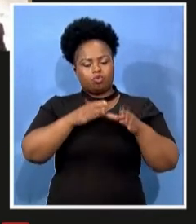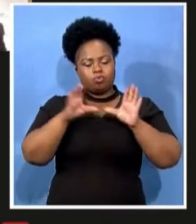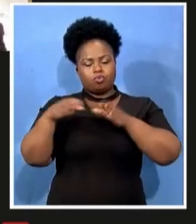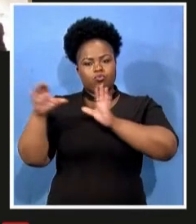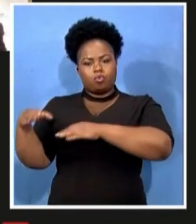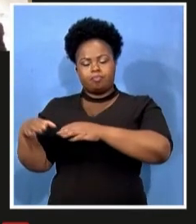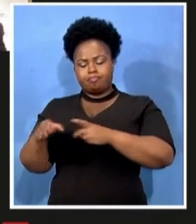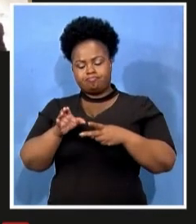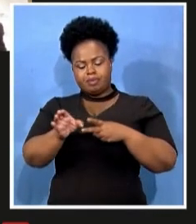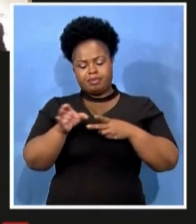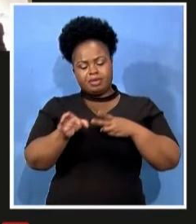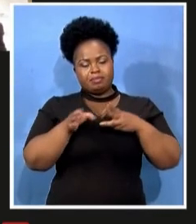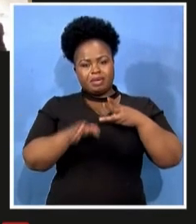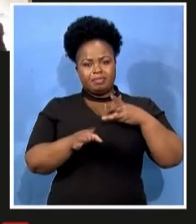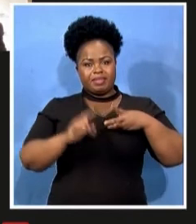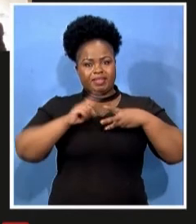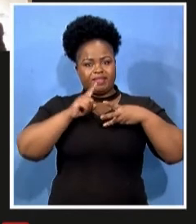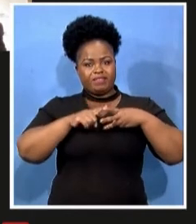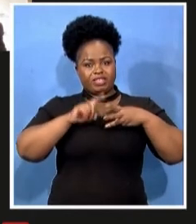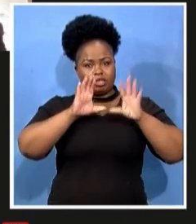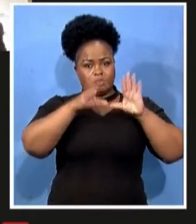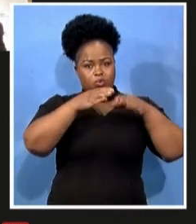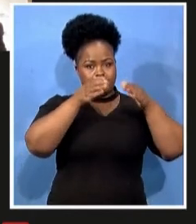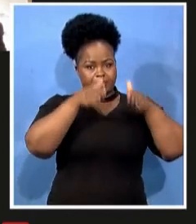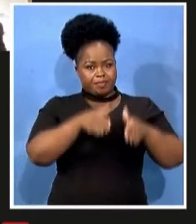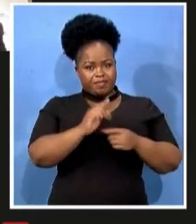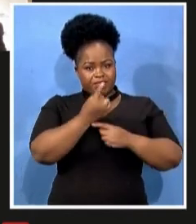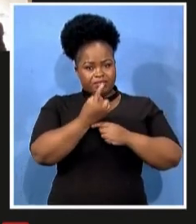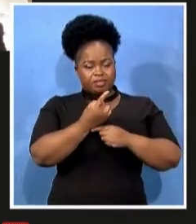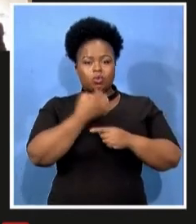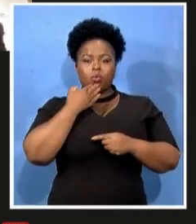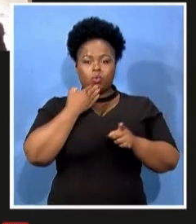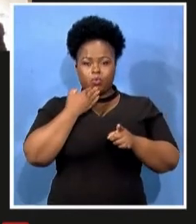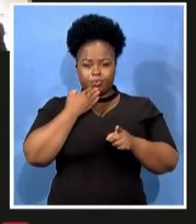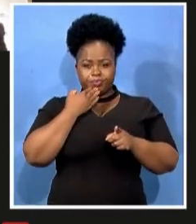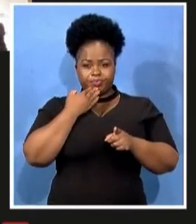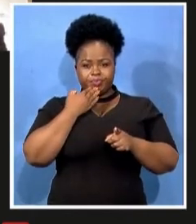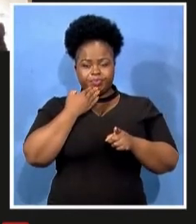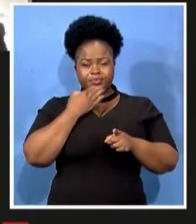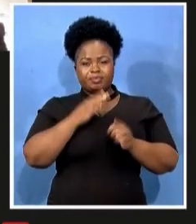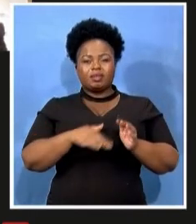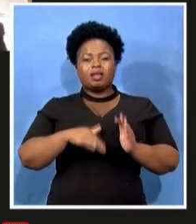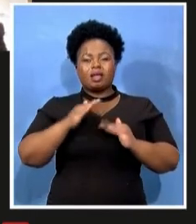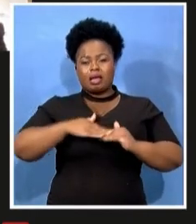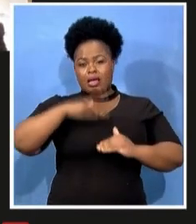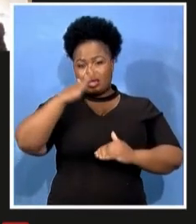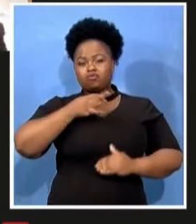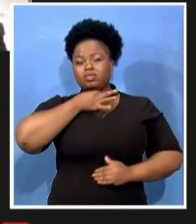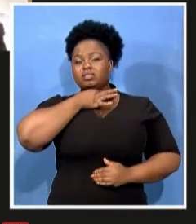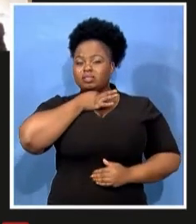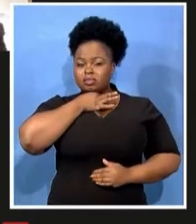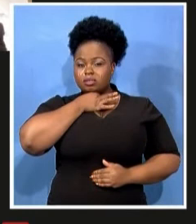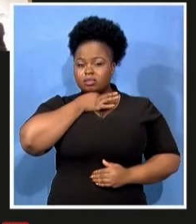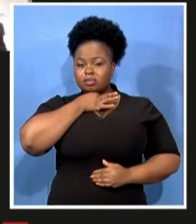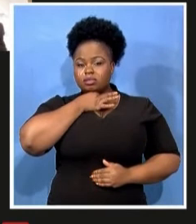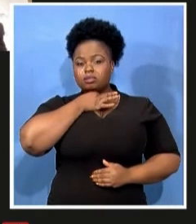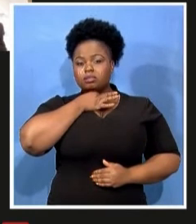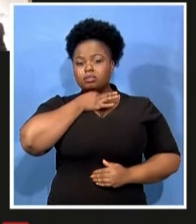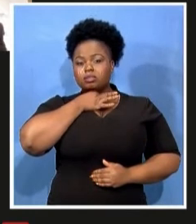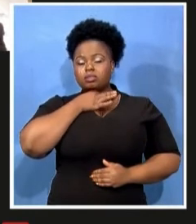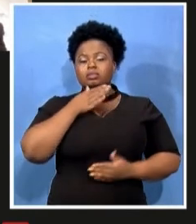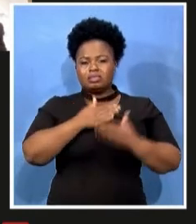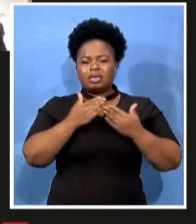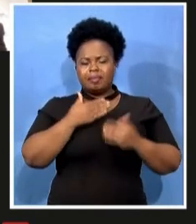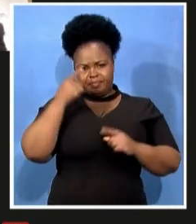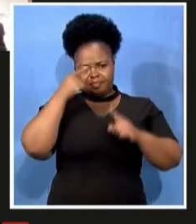are those who are going to be in high risk, who are highly targeted, so that we need to make sure that